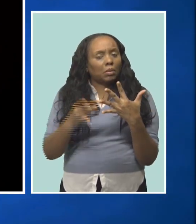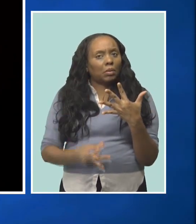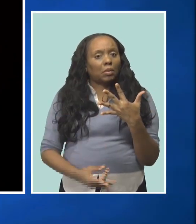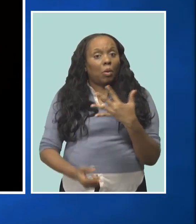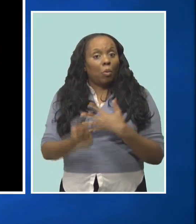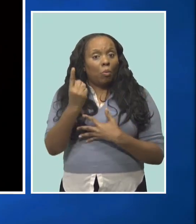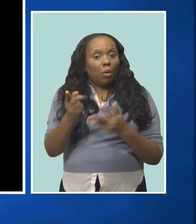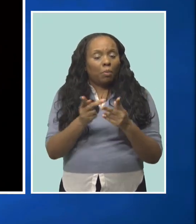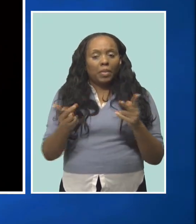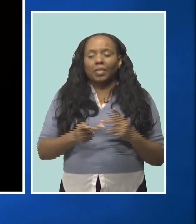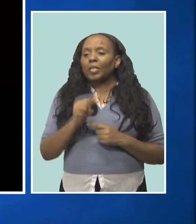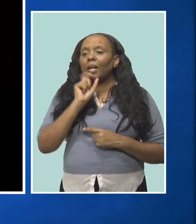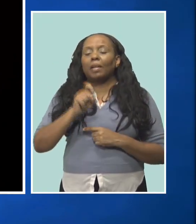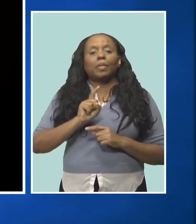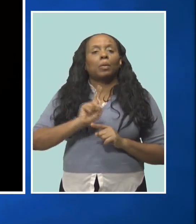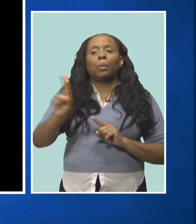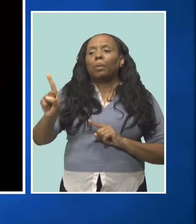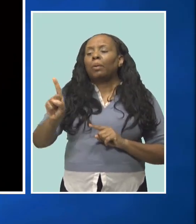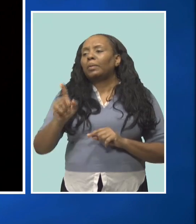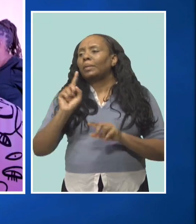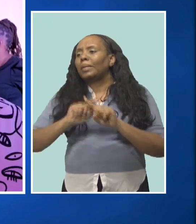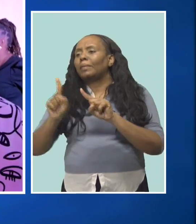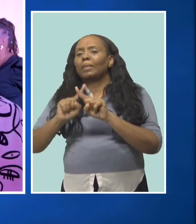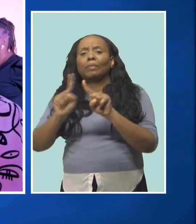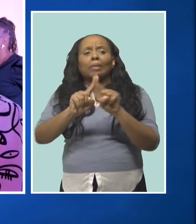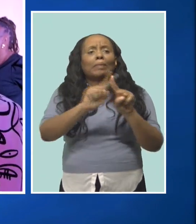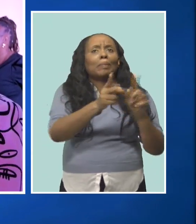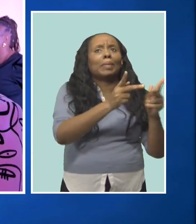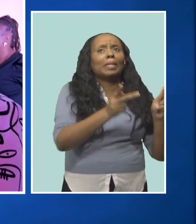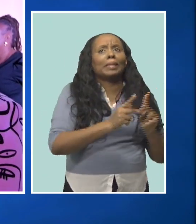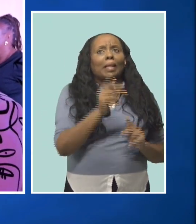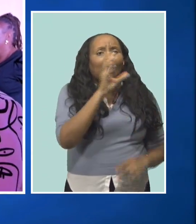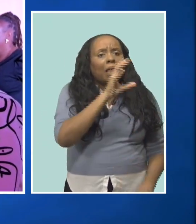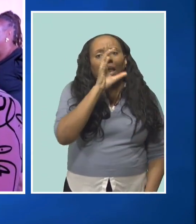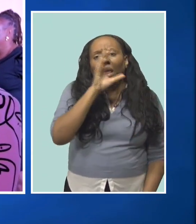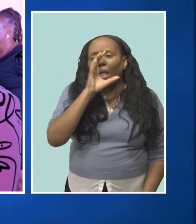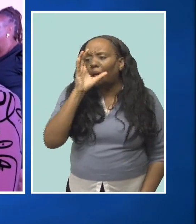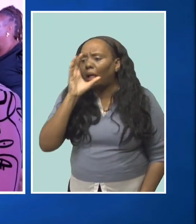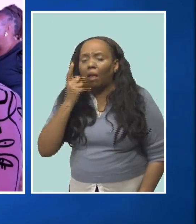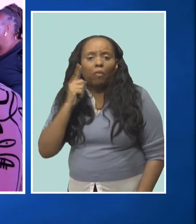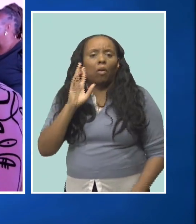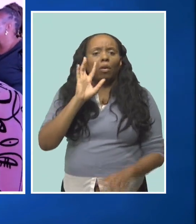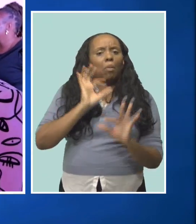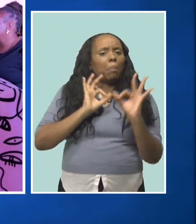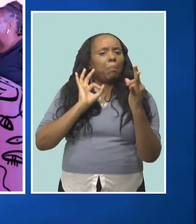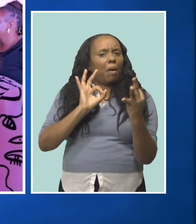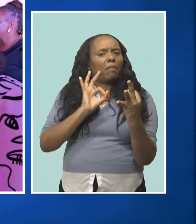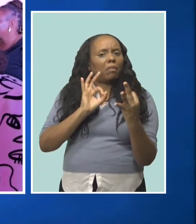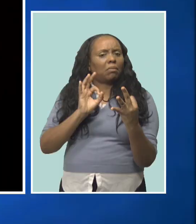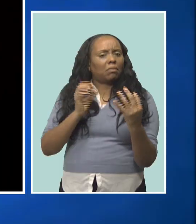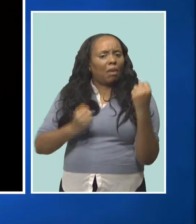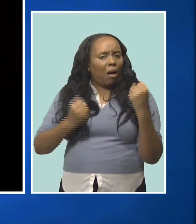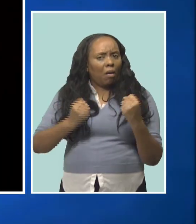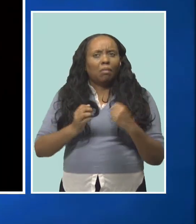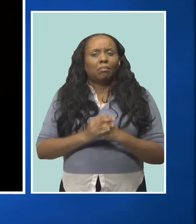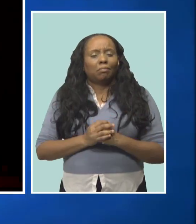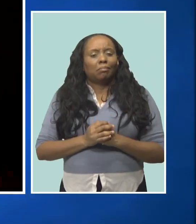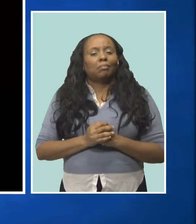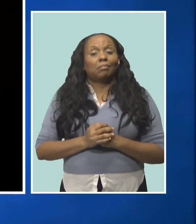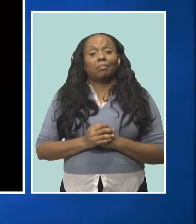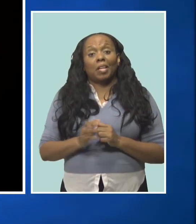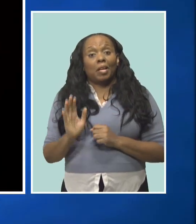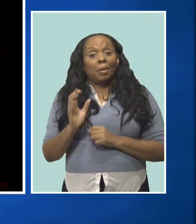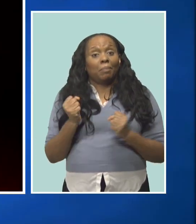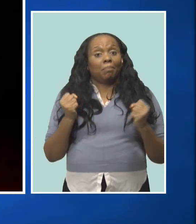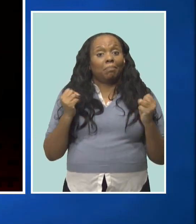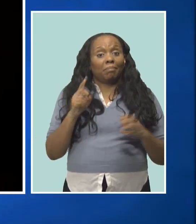place, rather than you having to shop around and go to all the dealers for the perfect vehicle. And we know, too, that many